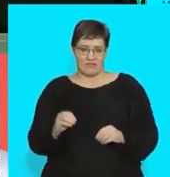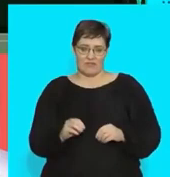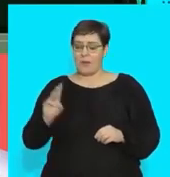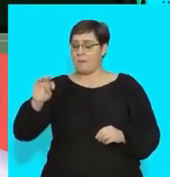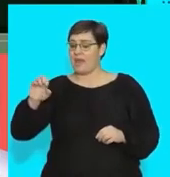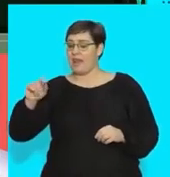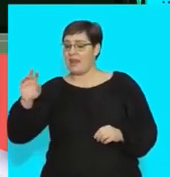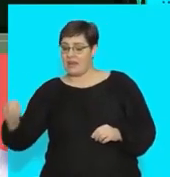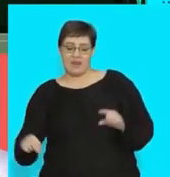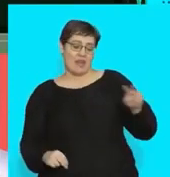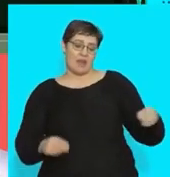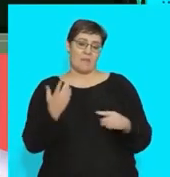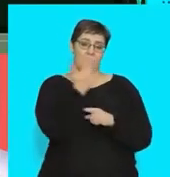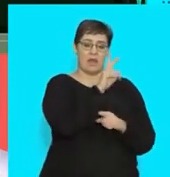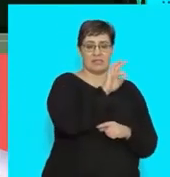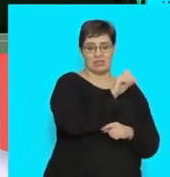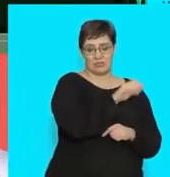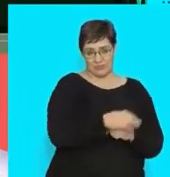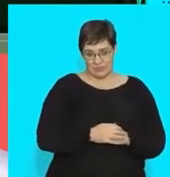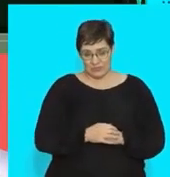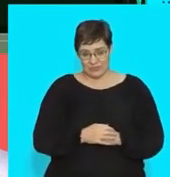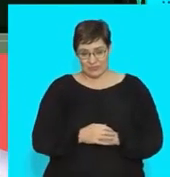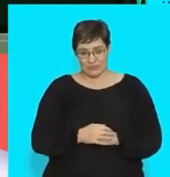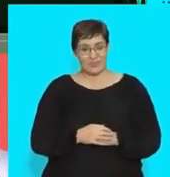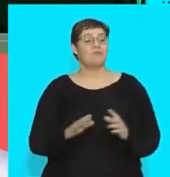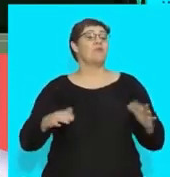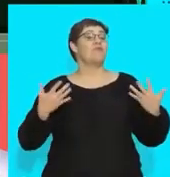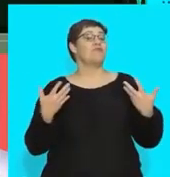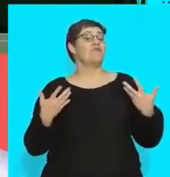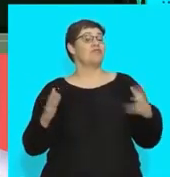between mammalian tissue and plant tissue. Okay, guys, I'm